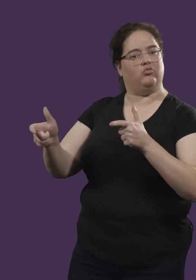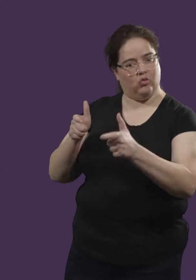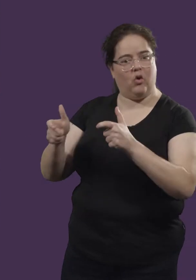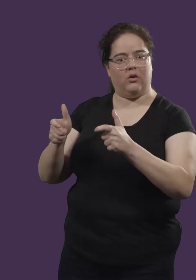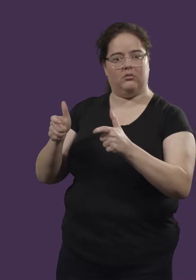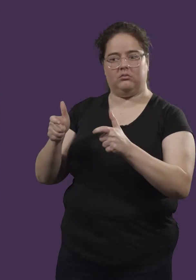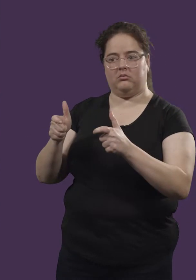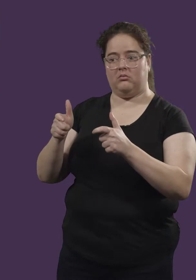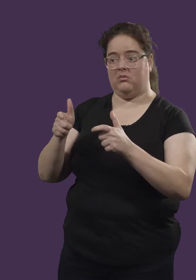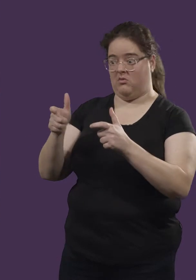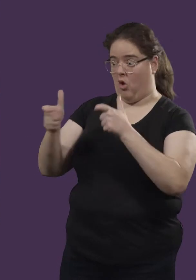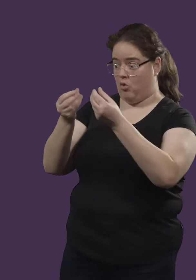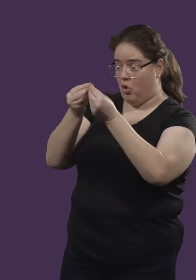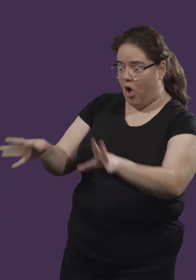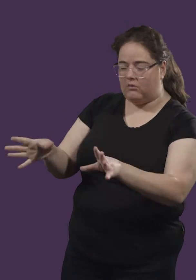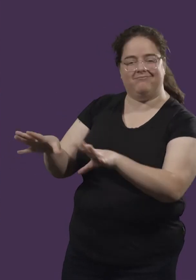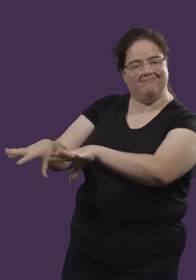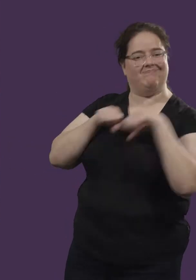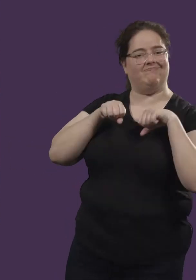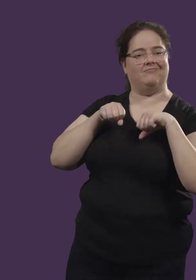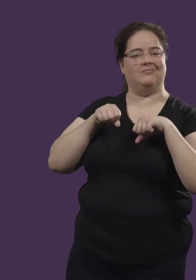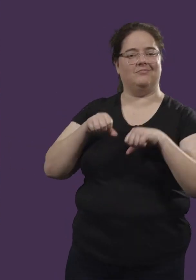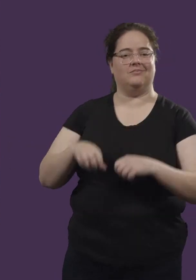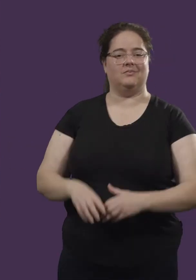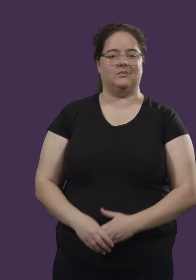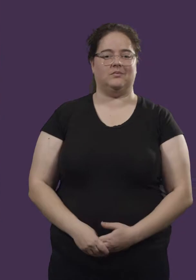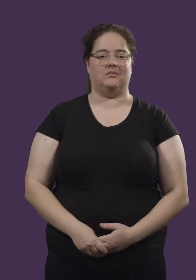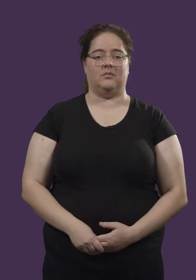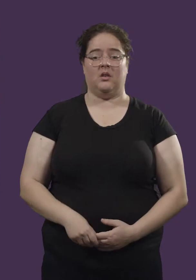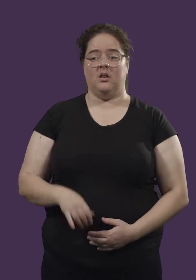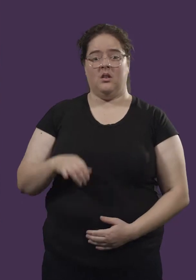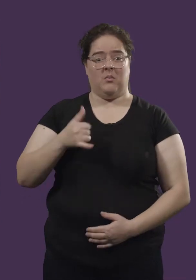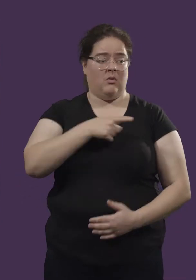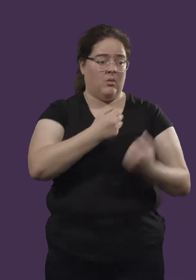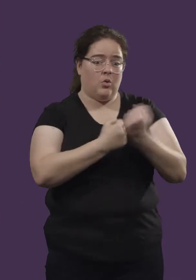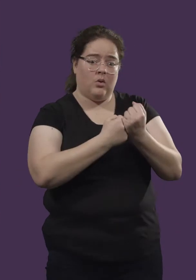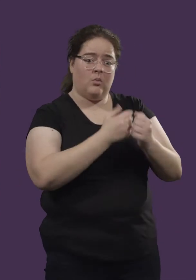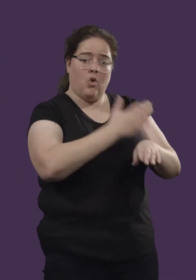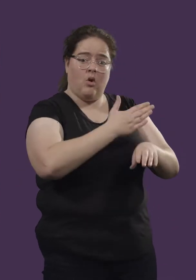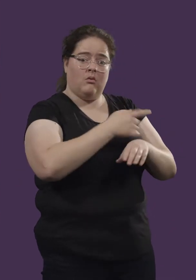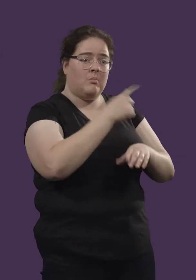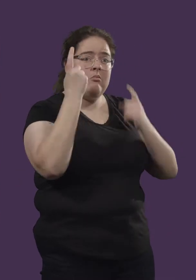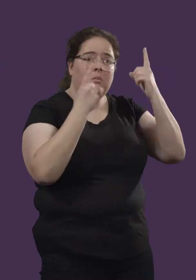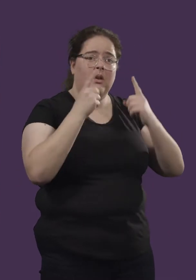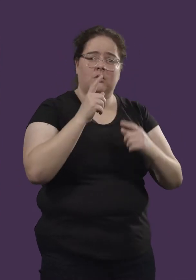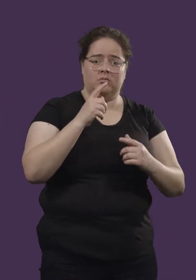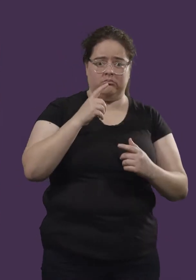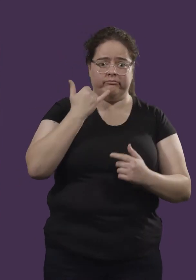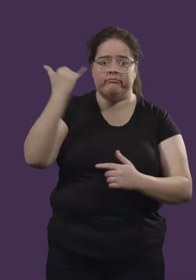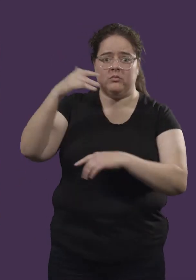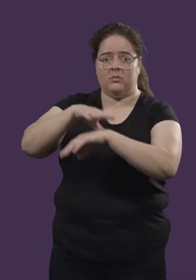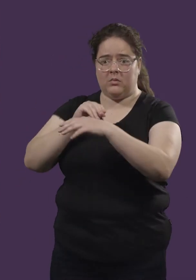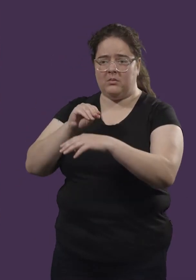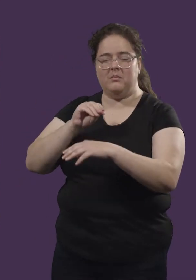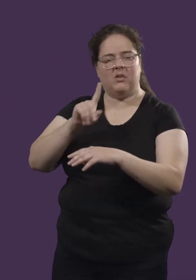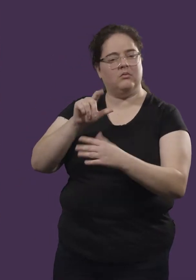in this situation. Leela may be thinking about reporting this to police, and it would be appropriate to